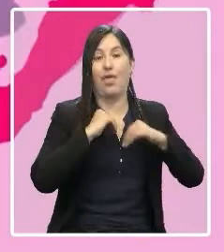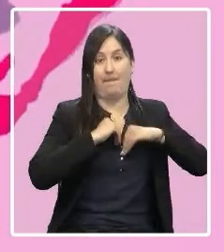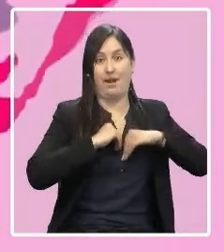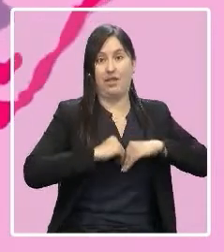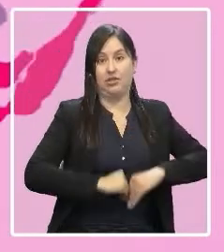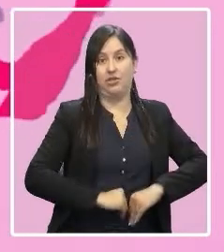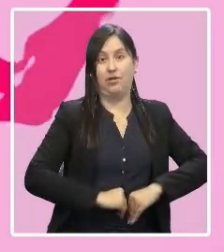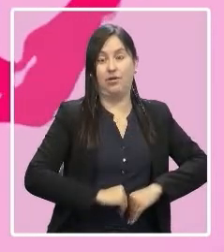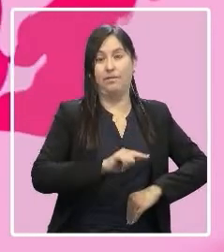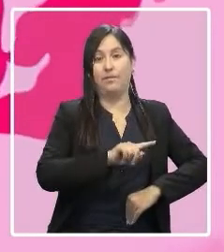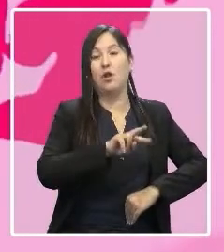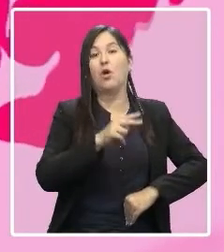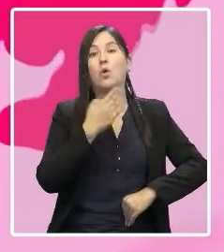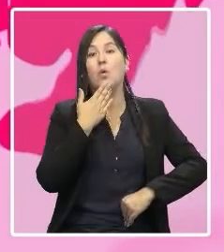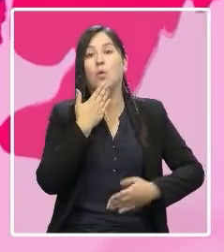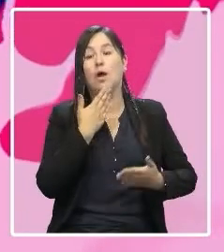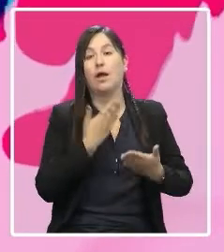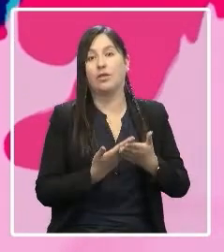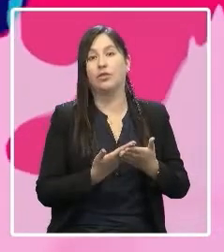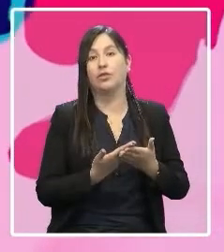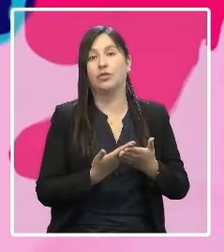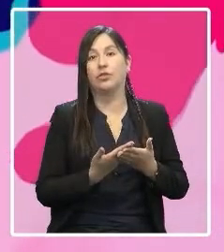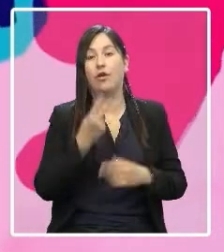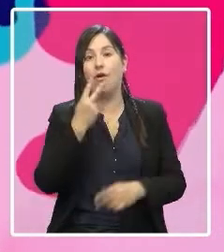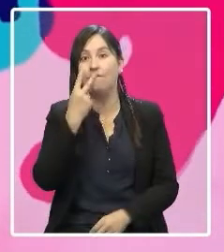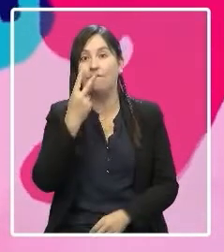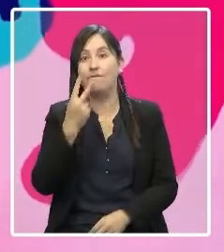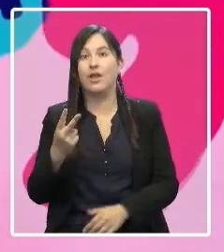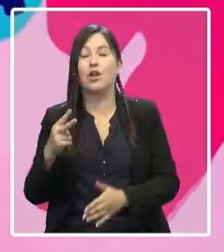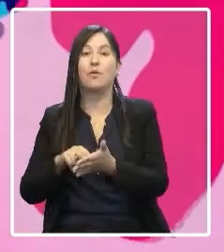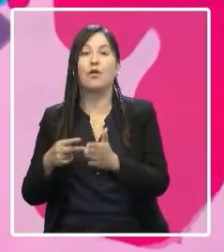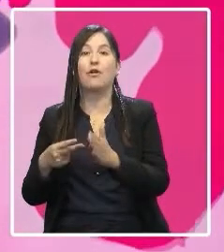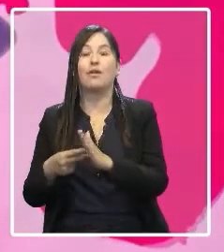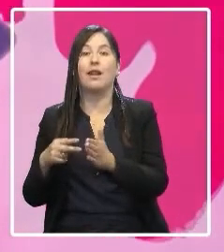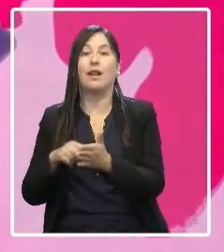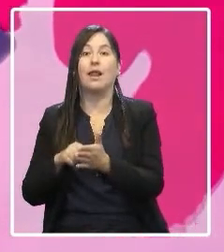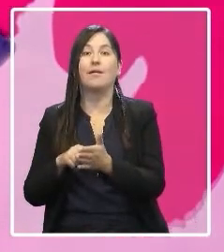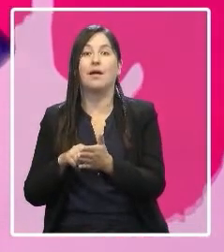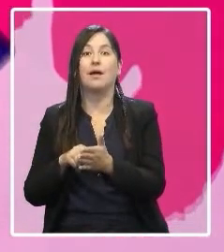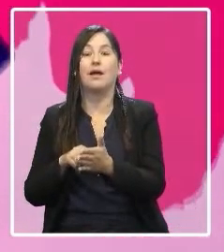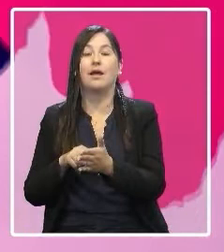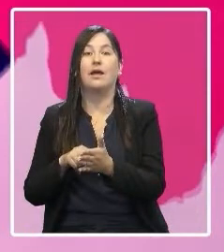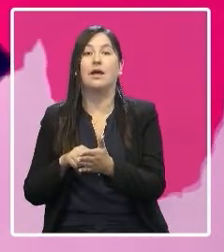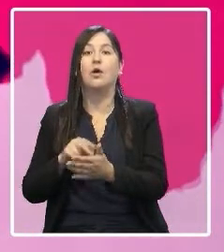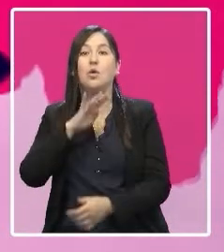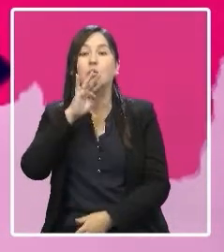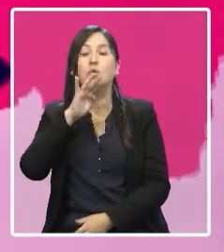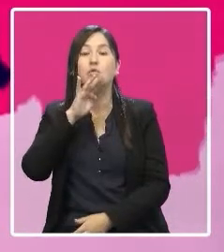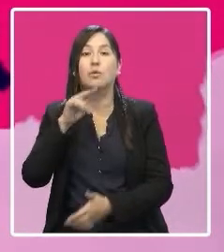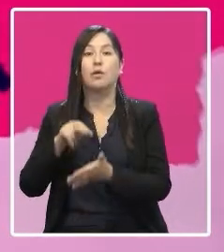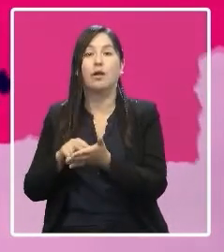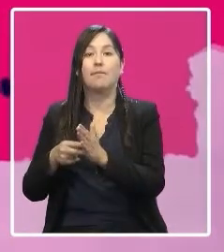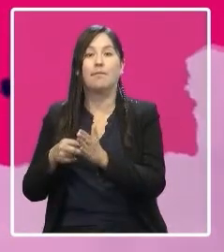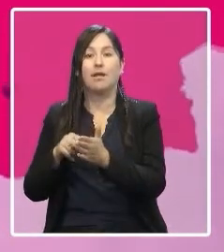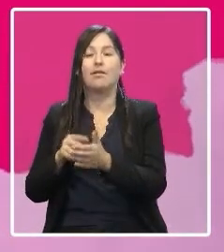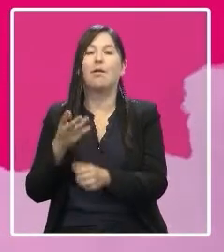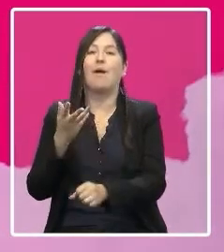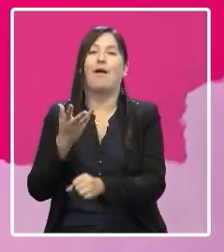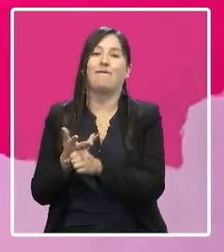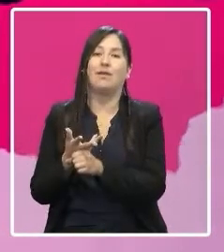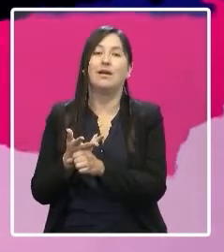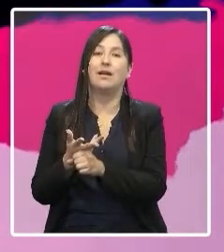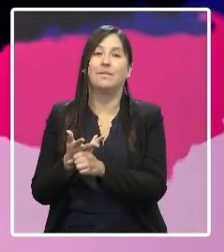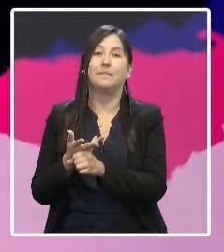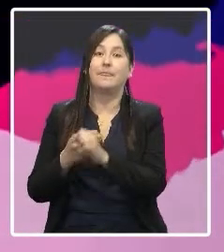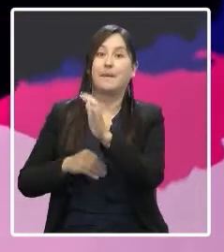media use, what they actually found was far more significant associations. So if you like, the more problems that you had with social media, the more